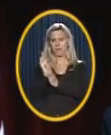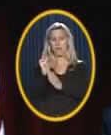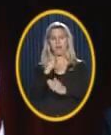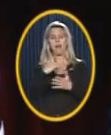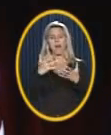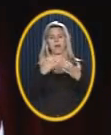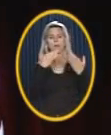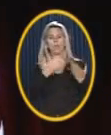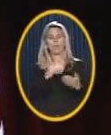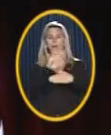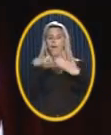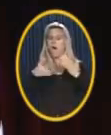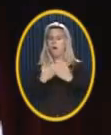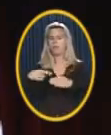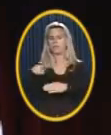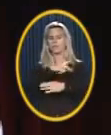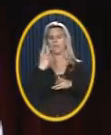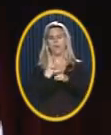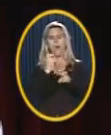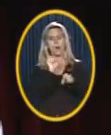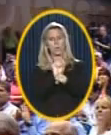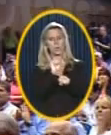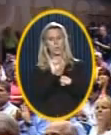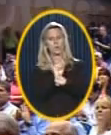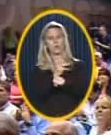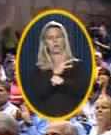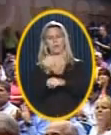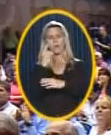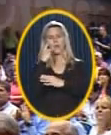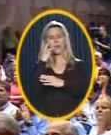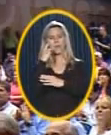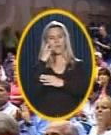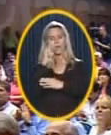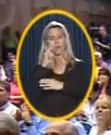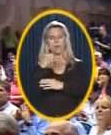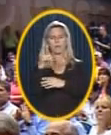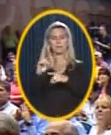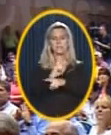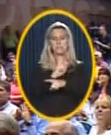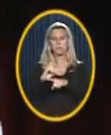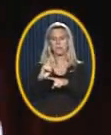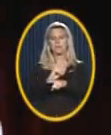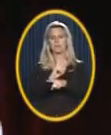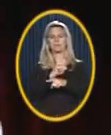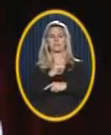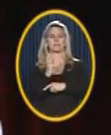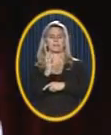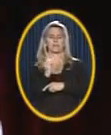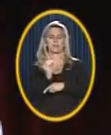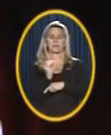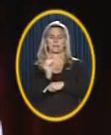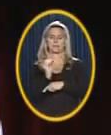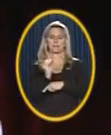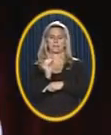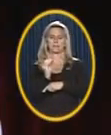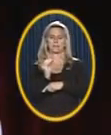just like to thank all of you for the hard work that you do, and for the discipline,